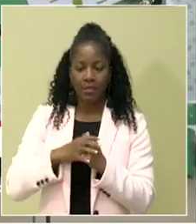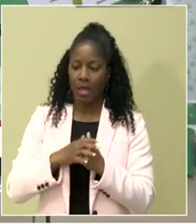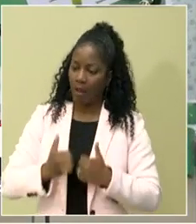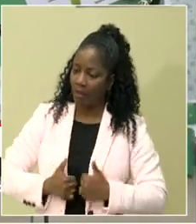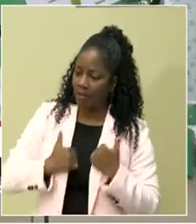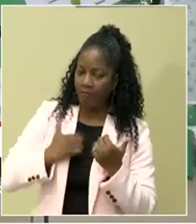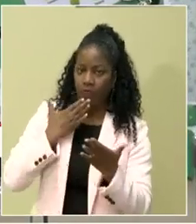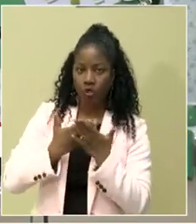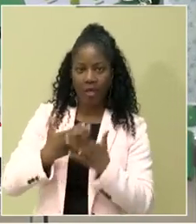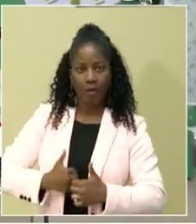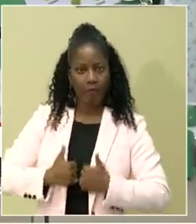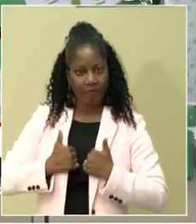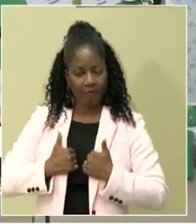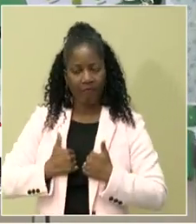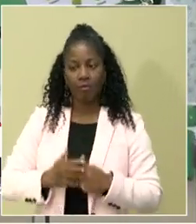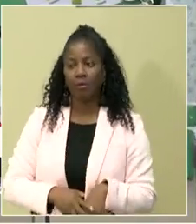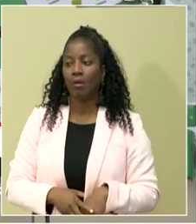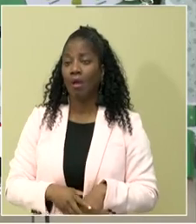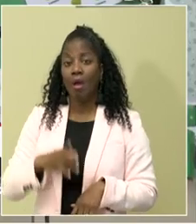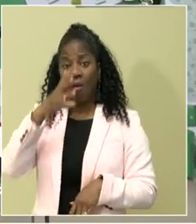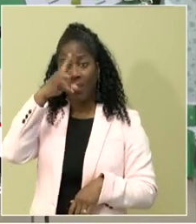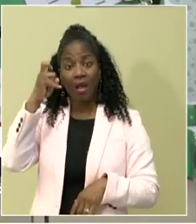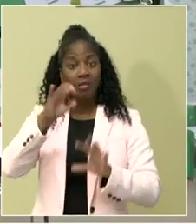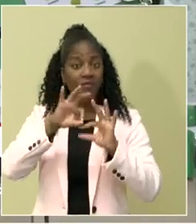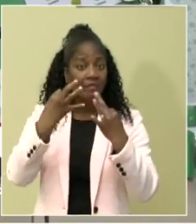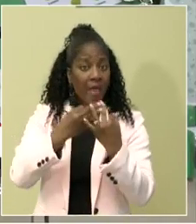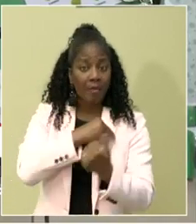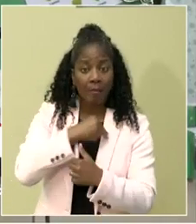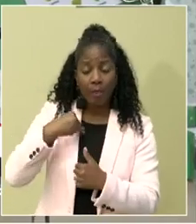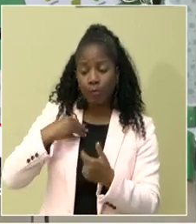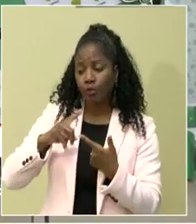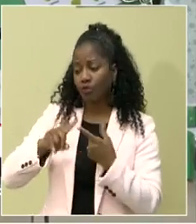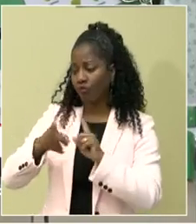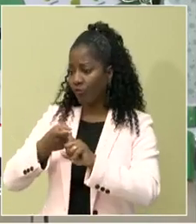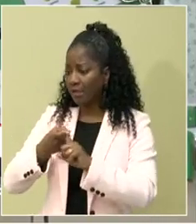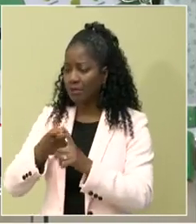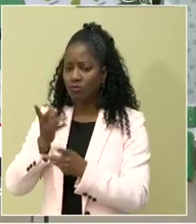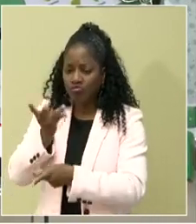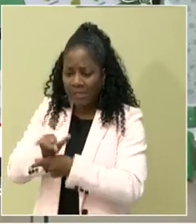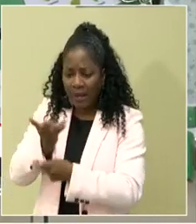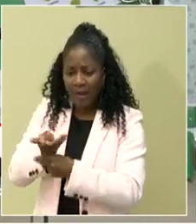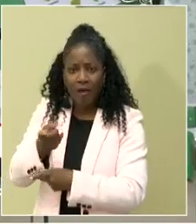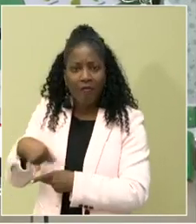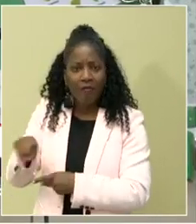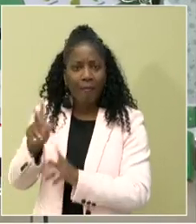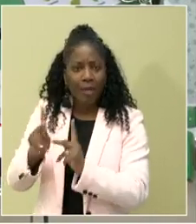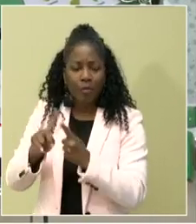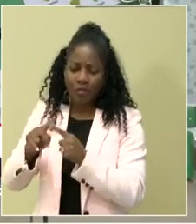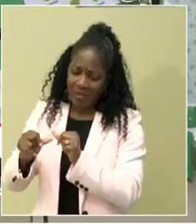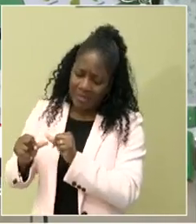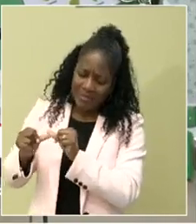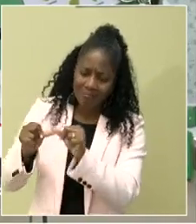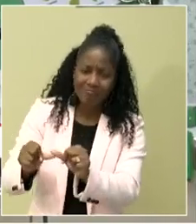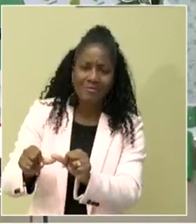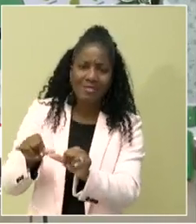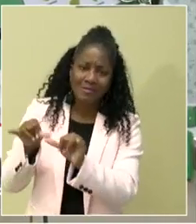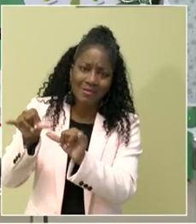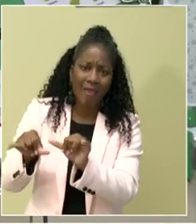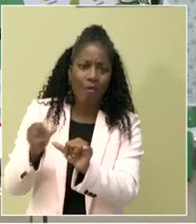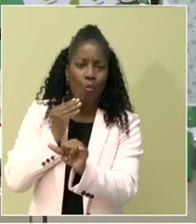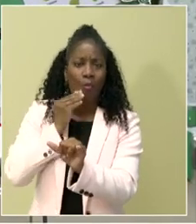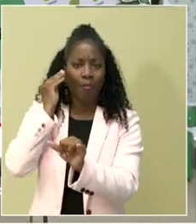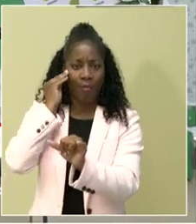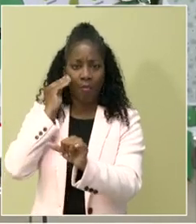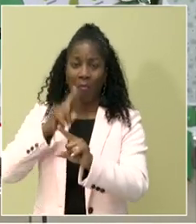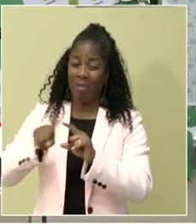life. Because family members or friends are taking care of people so that they can live at home. The stress